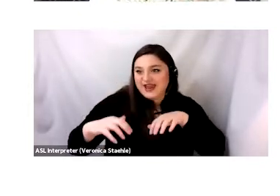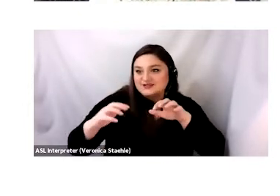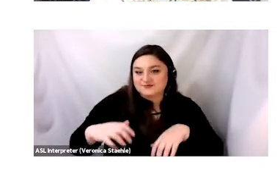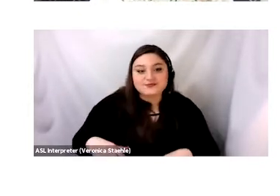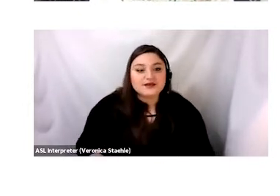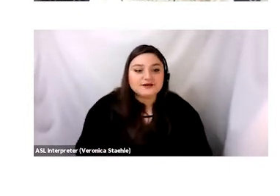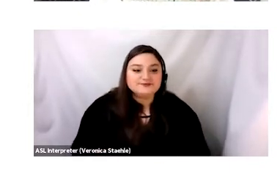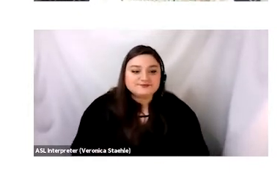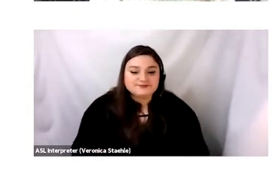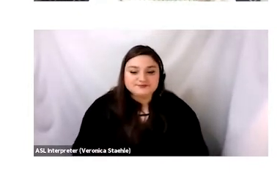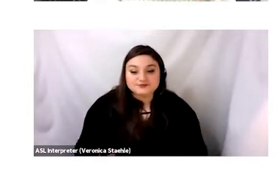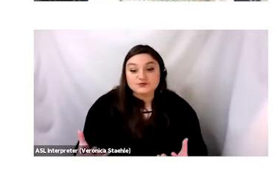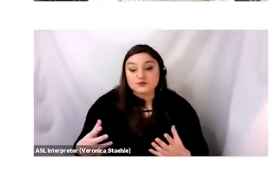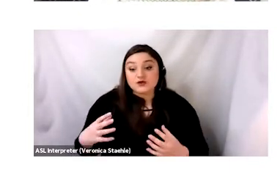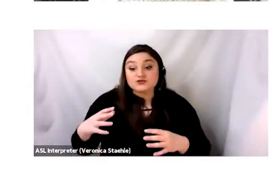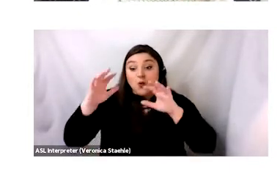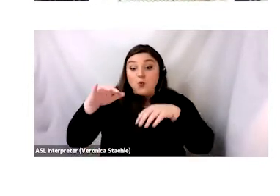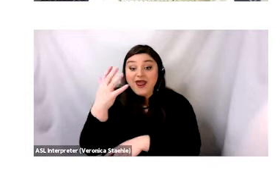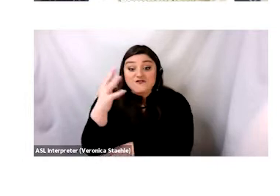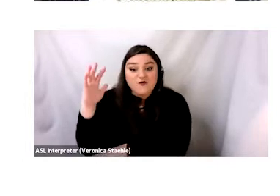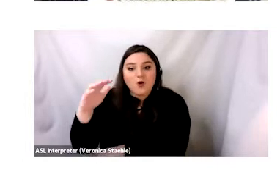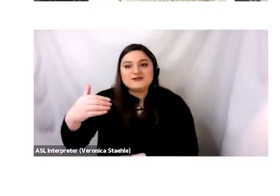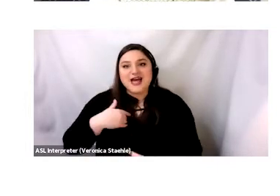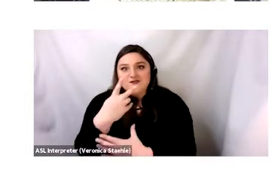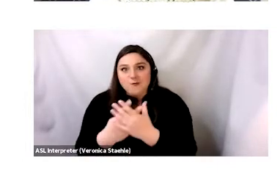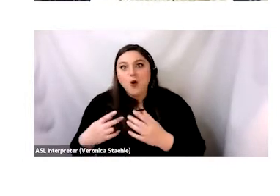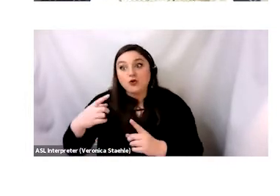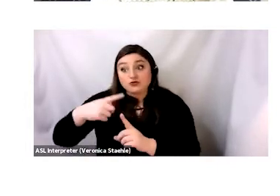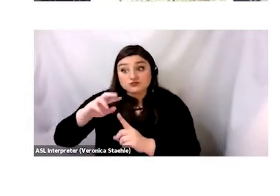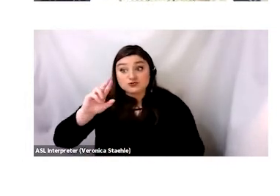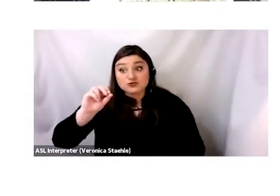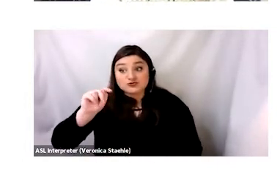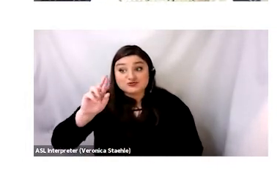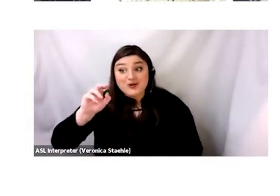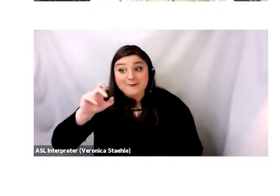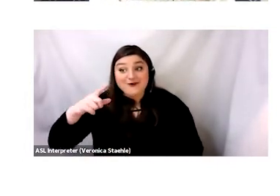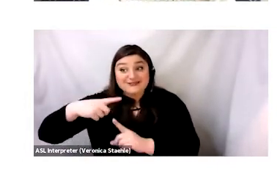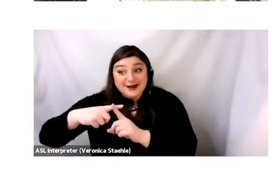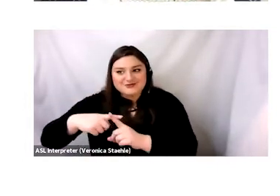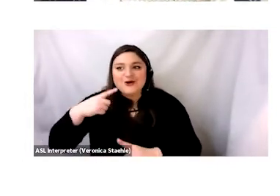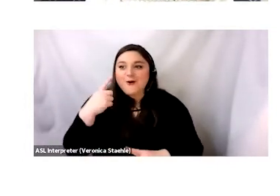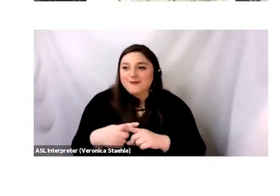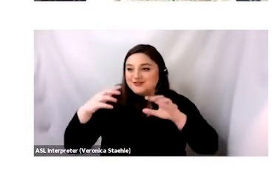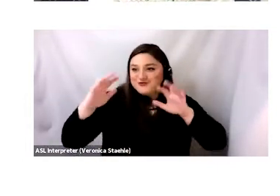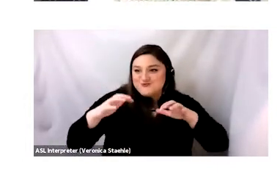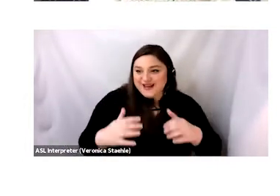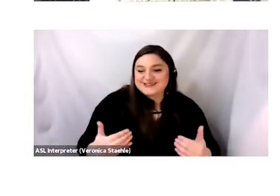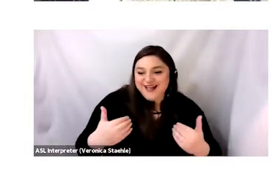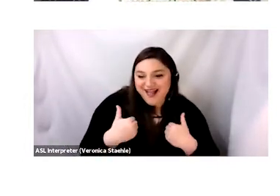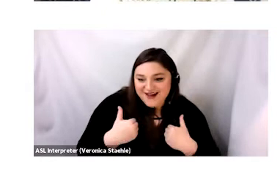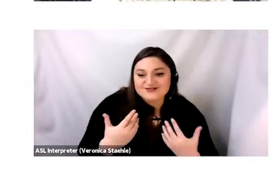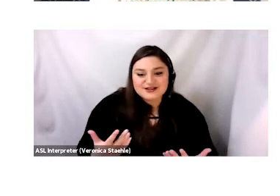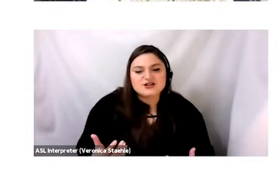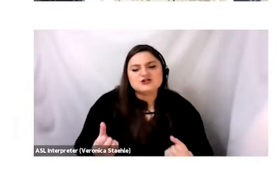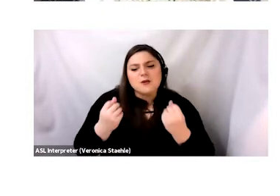tropical and get a lot of water. So cotton has some of these sort of environmental conditions that are required, but large parts of the earth